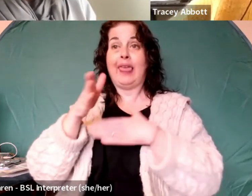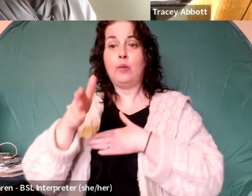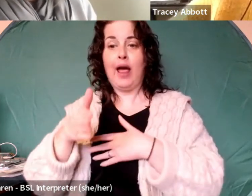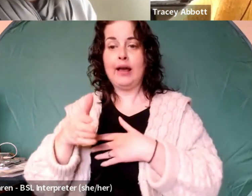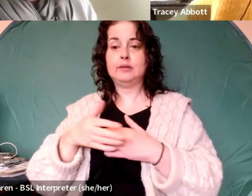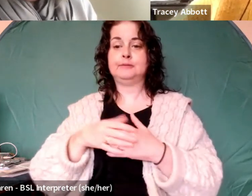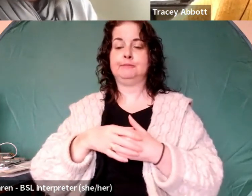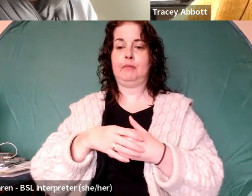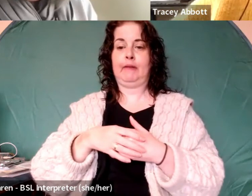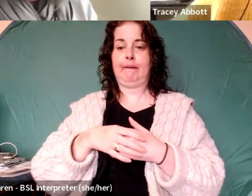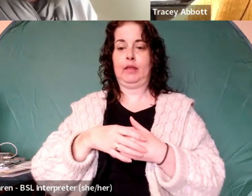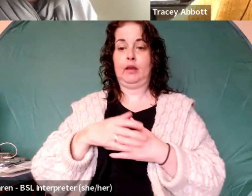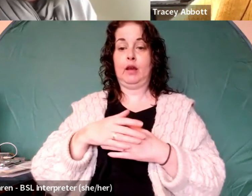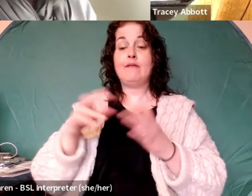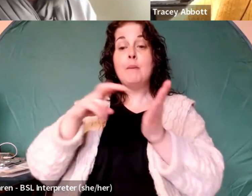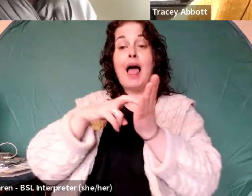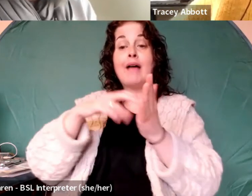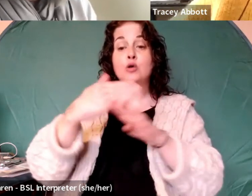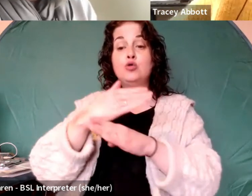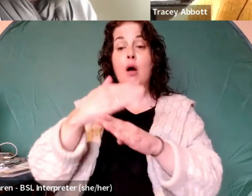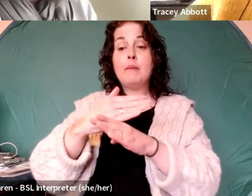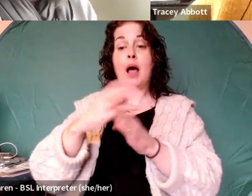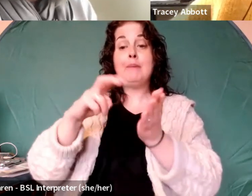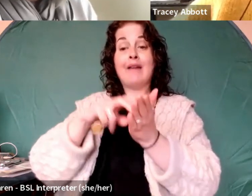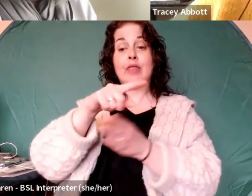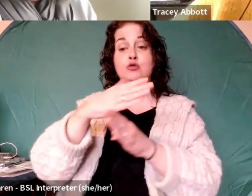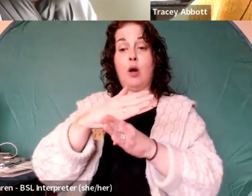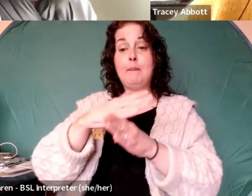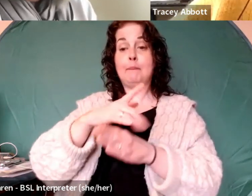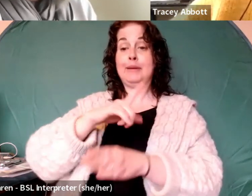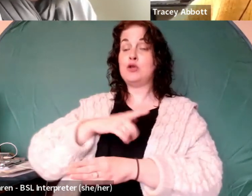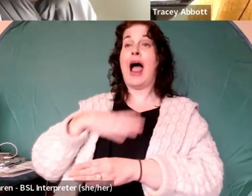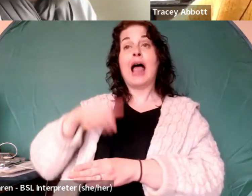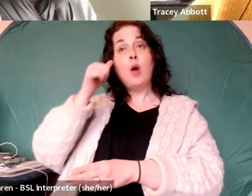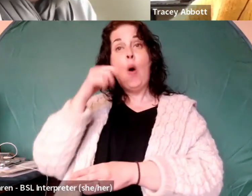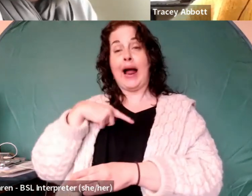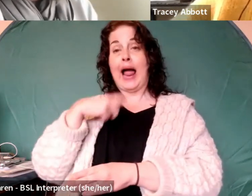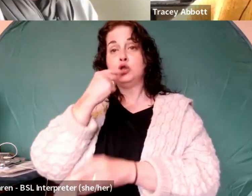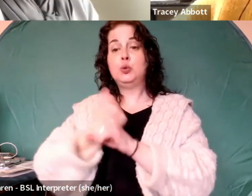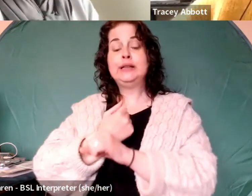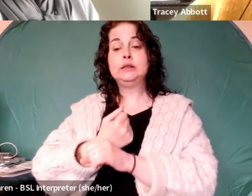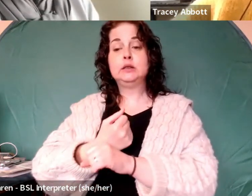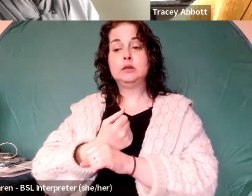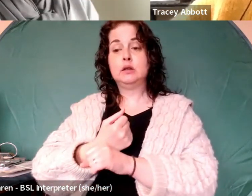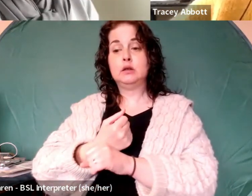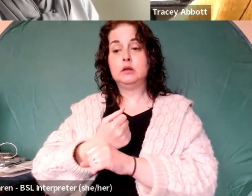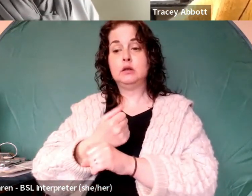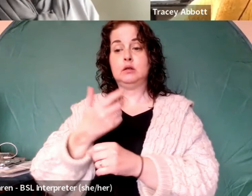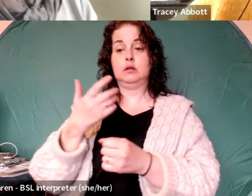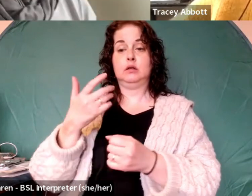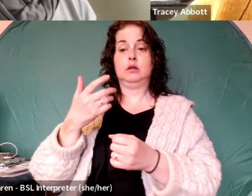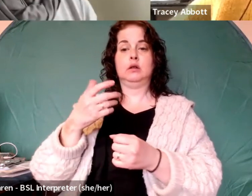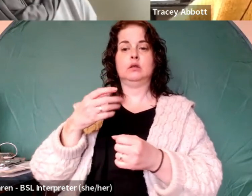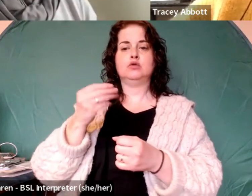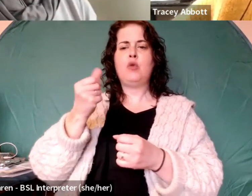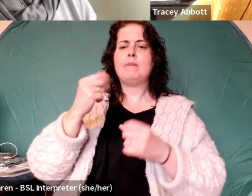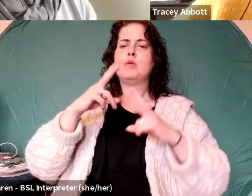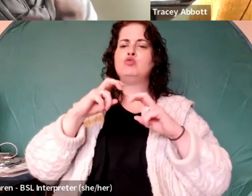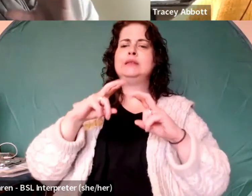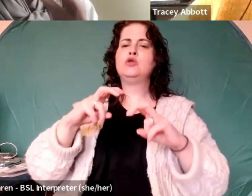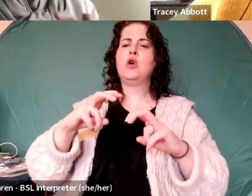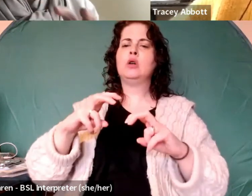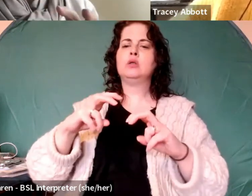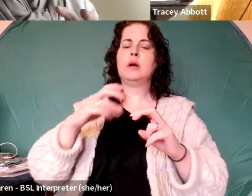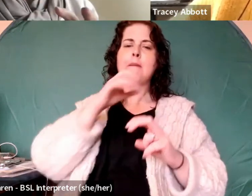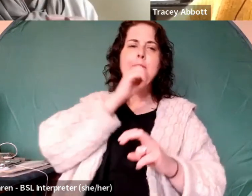I'm going to apply for a job, I'm applying for that job on the basis that I know I can do this job. And I know there's some research about